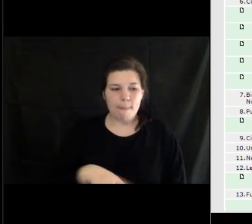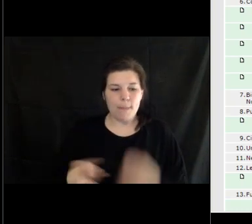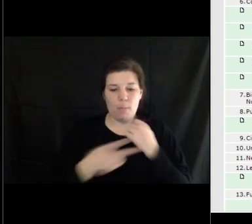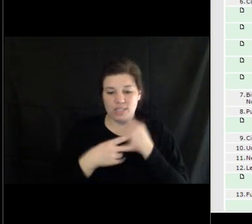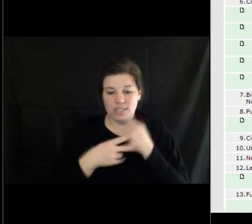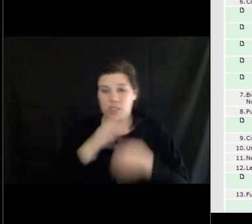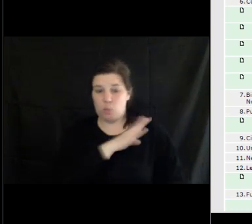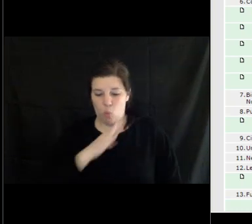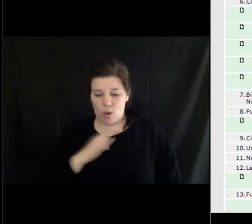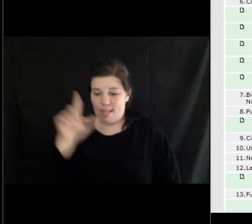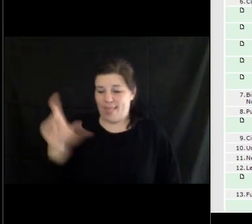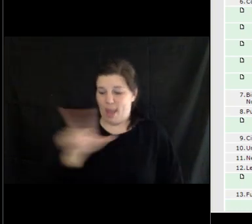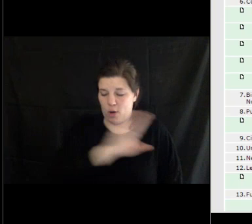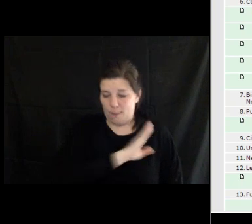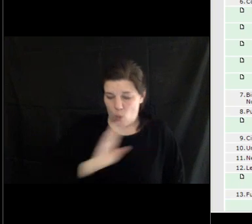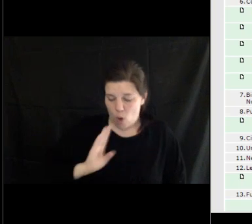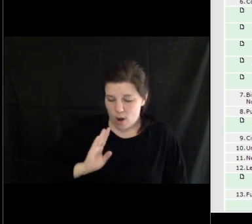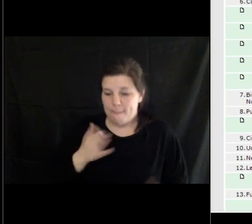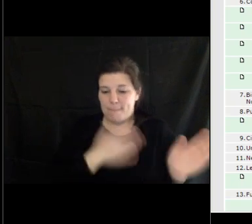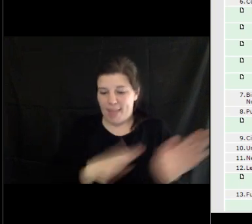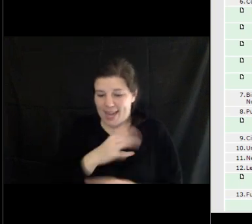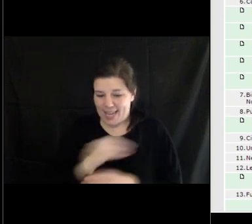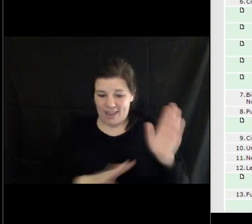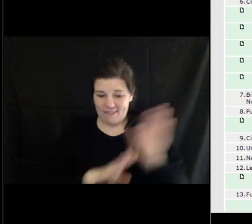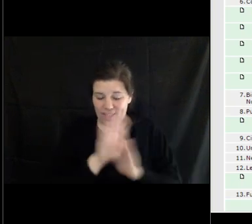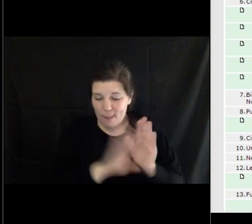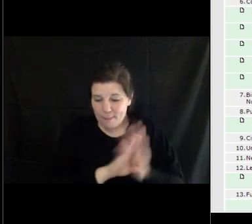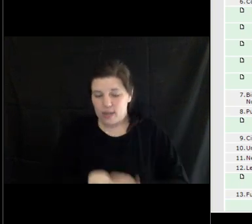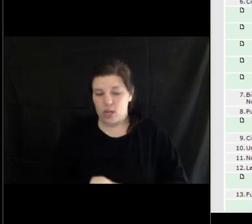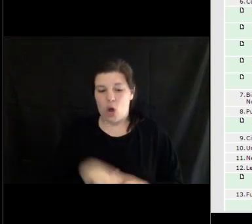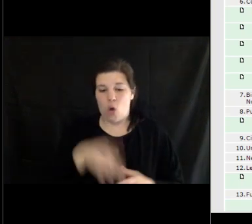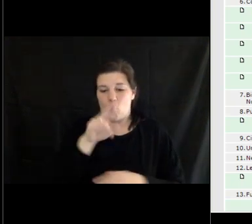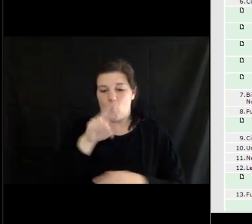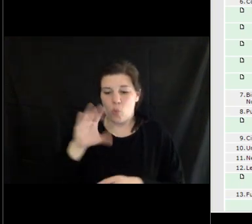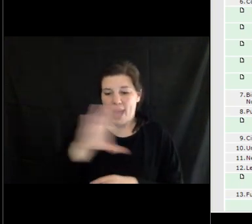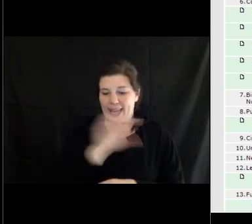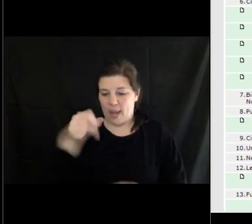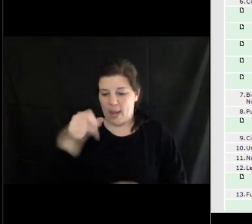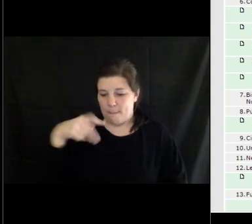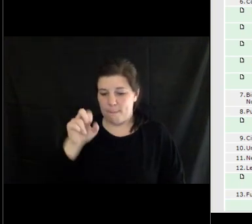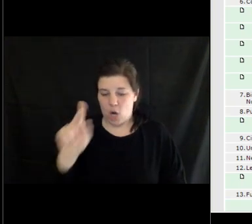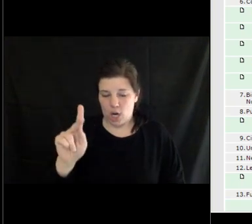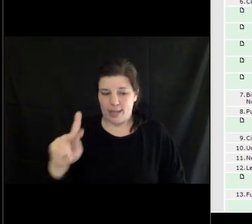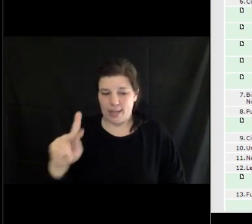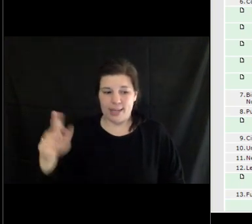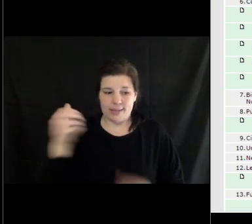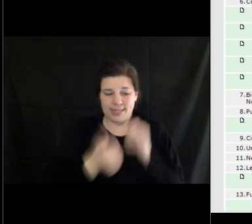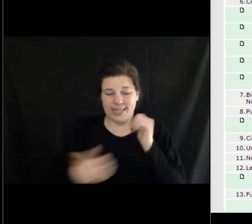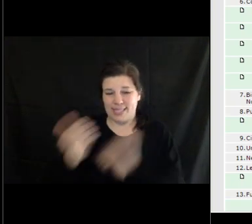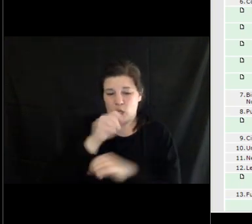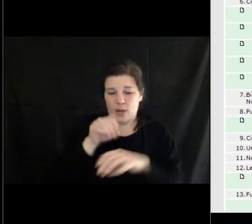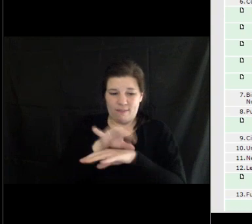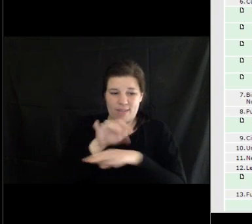Planning and Development, Recreations and Park, Senior Advisory Board, and that is it.